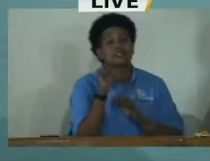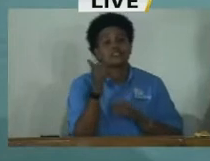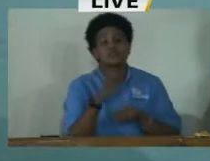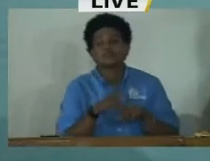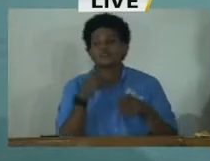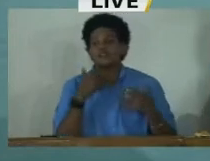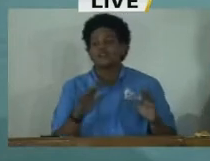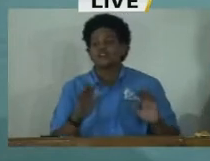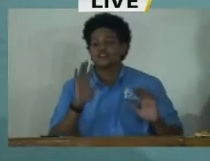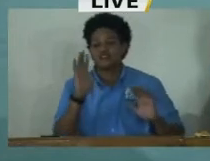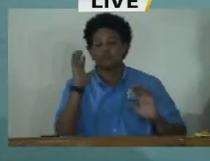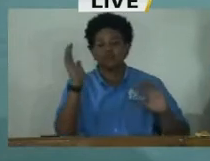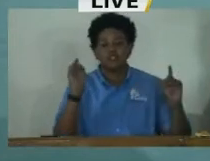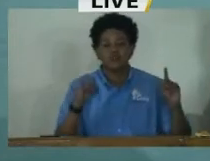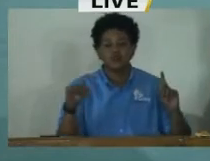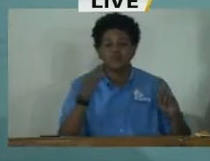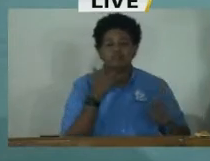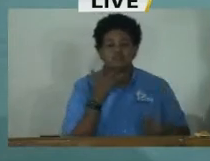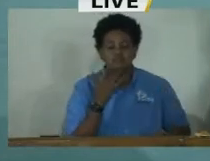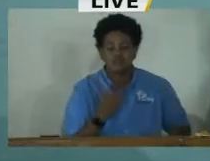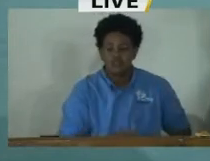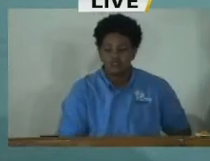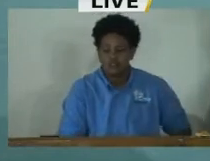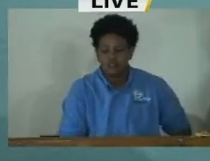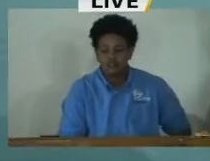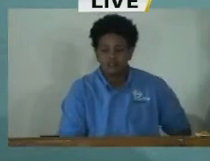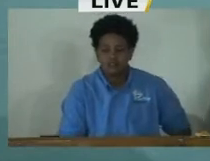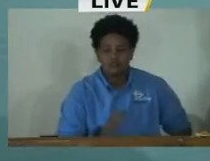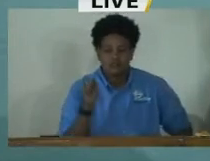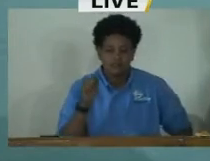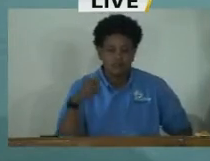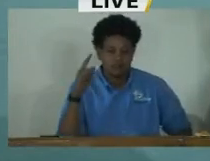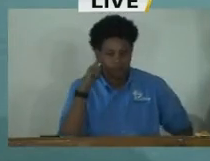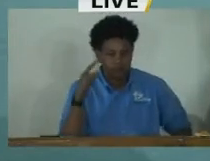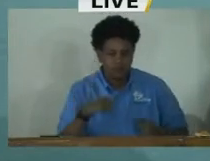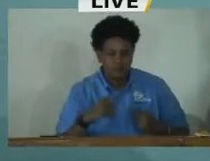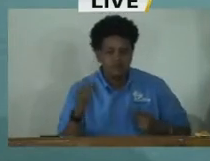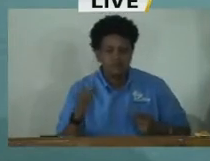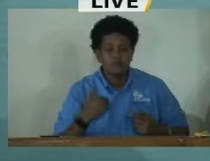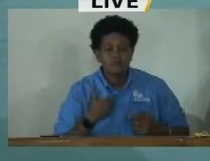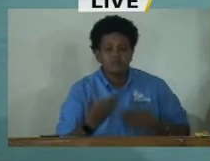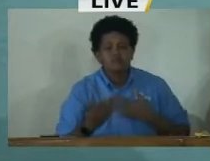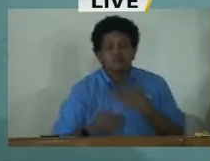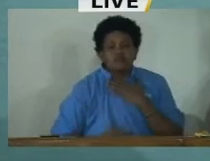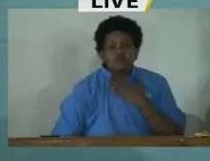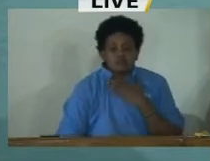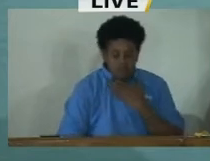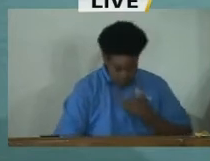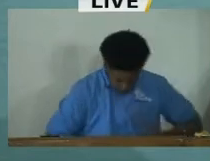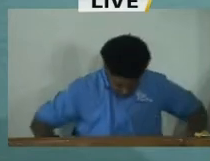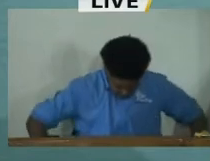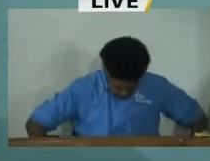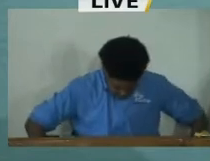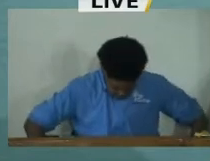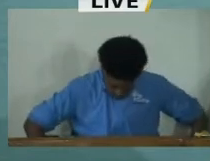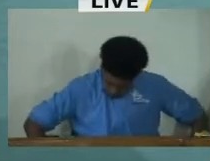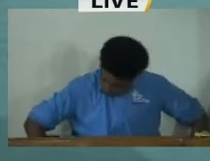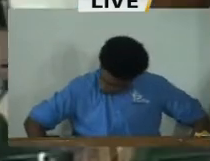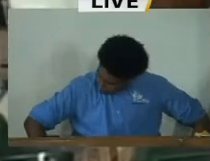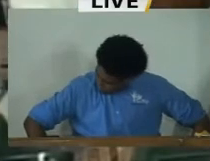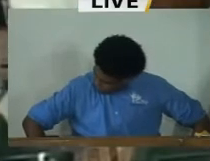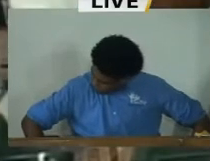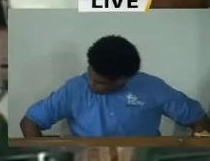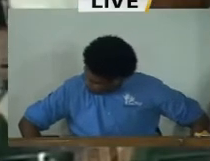to allow her to complete her presentation. Those in favor? Those against? The ayes have it. Member, you may